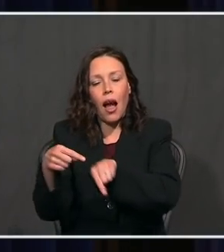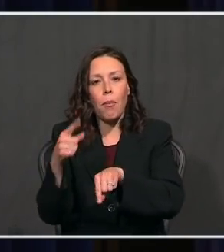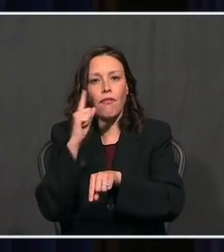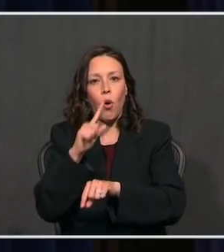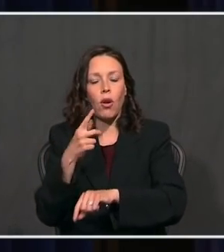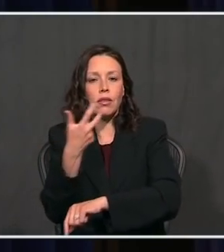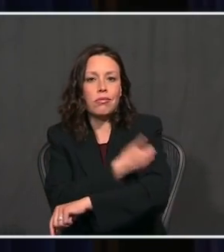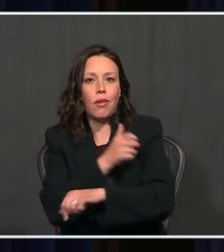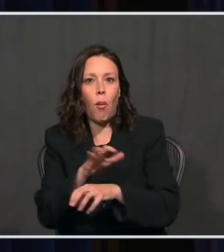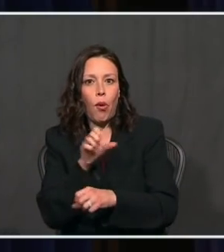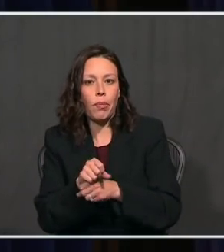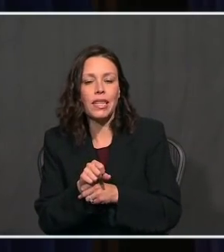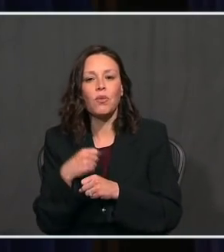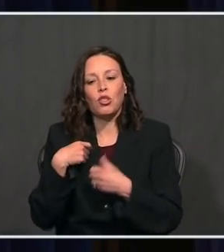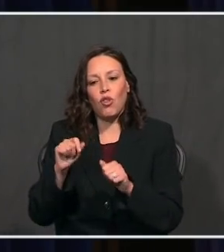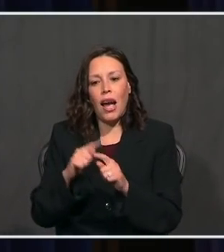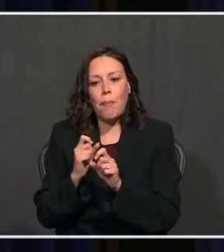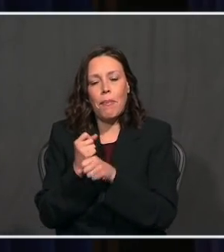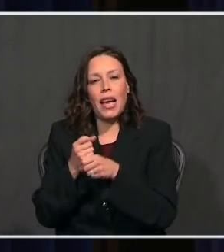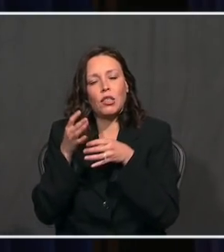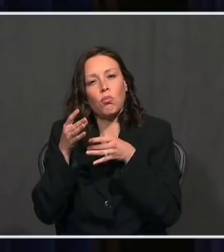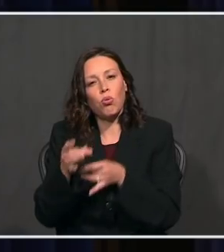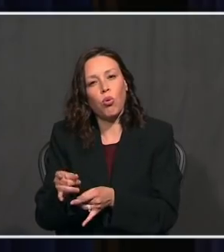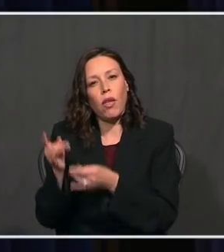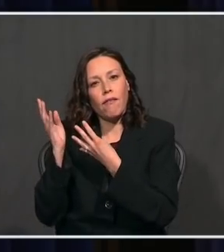is the flow we're trying to create